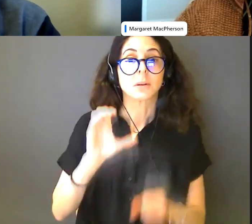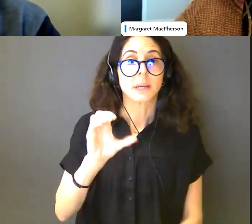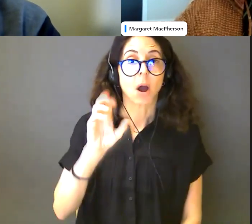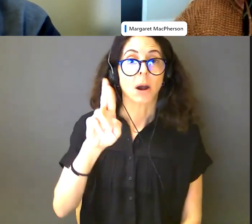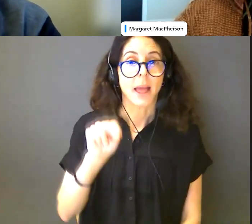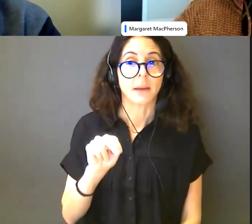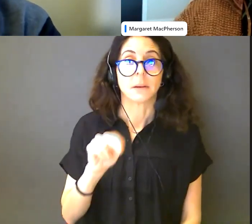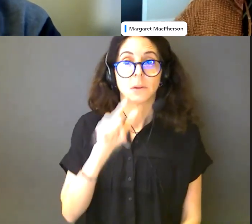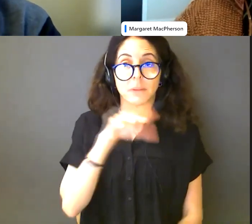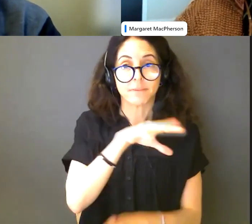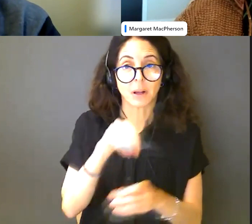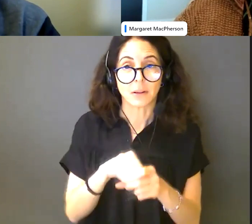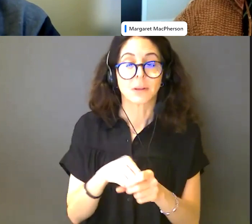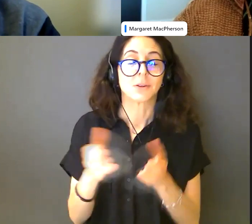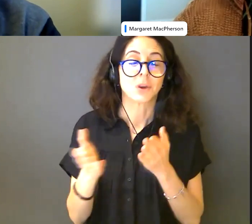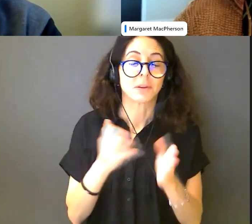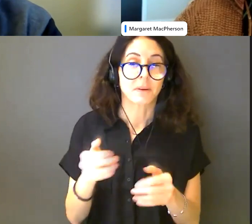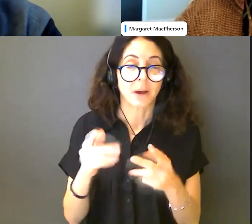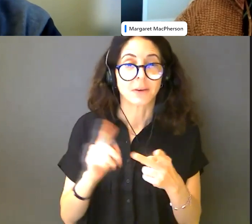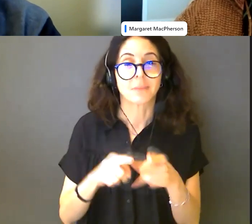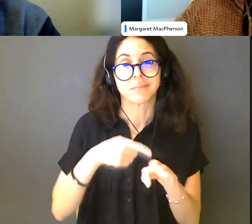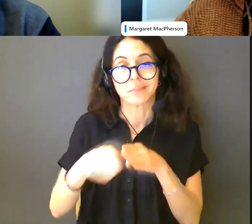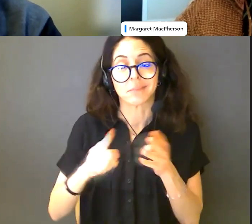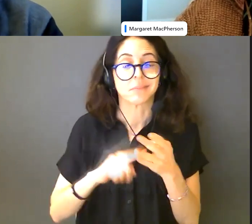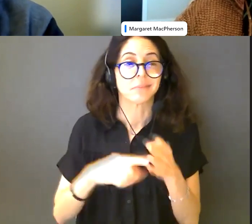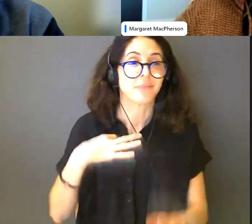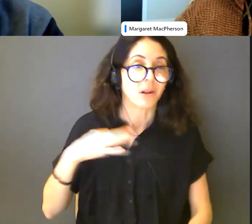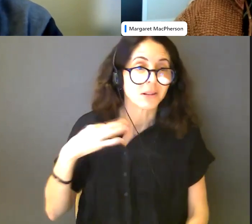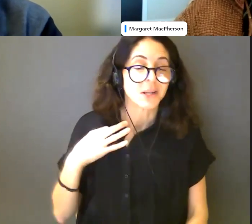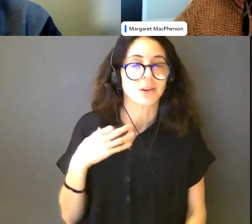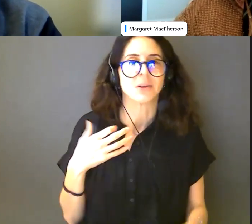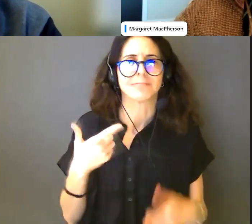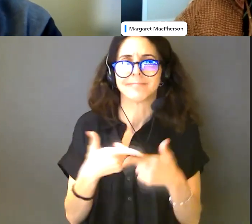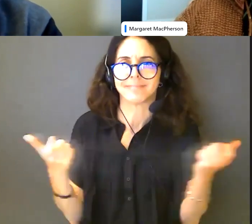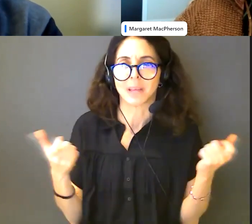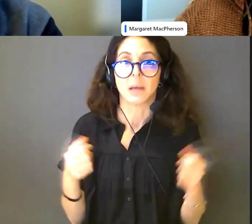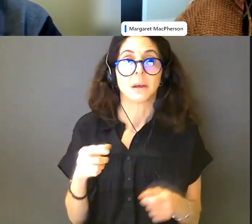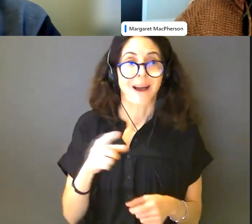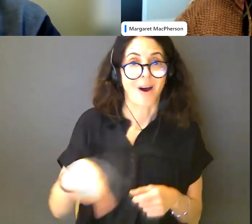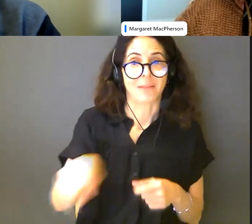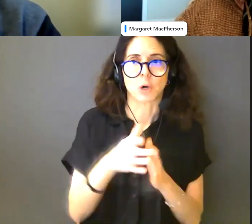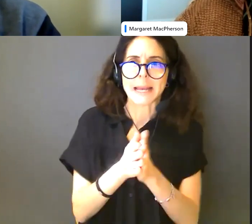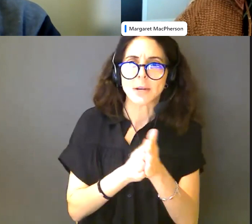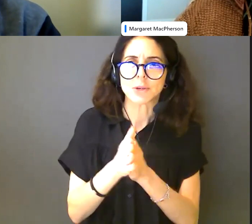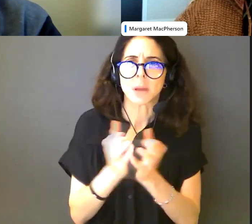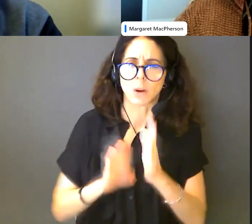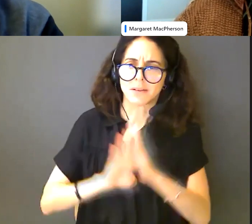of the service providers, the agencies, the professionals, the volunteers who are interested and committed to building